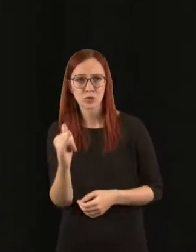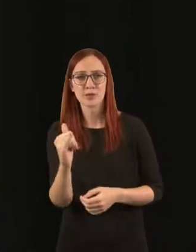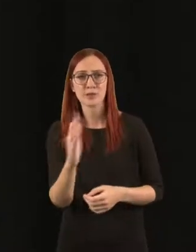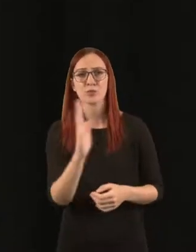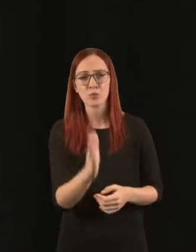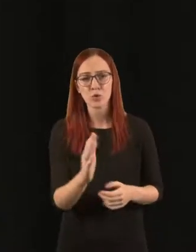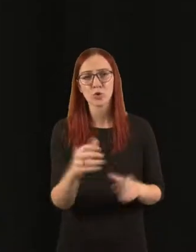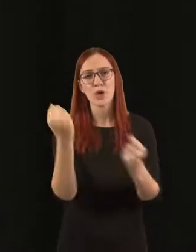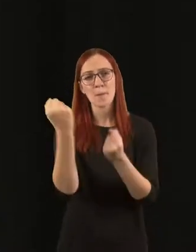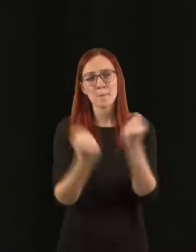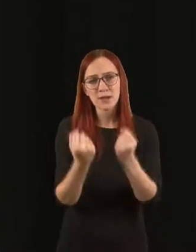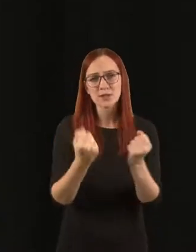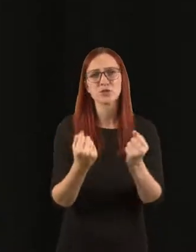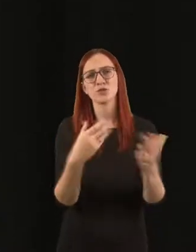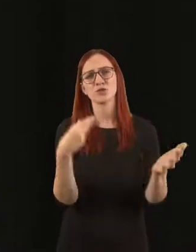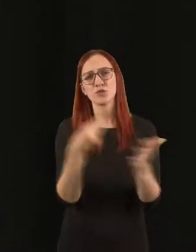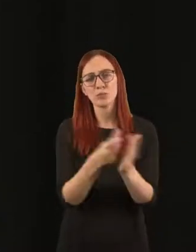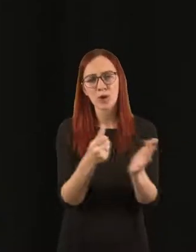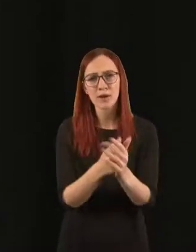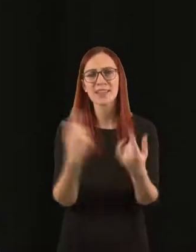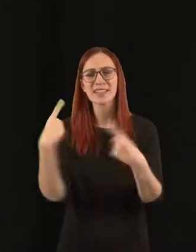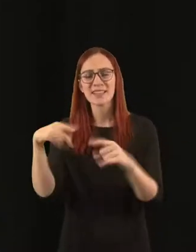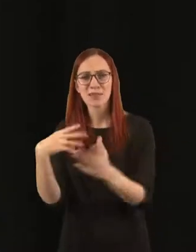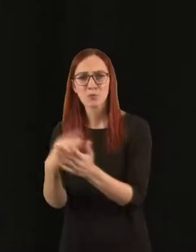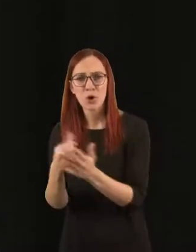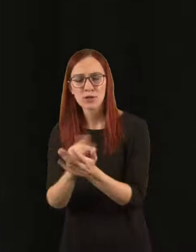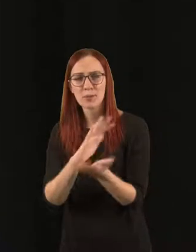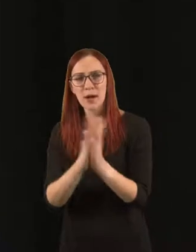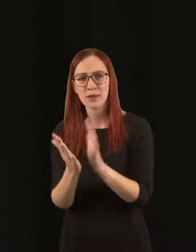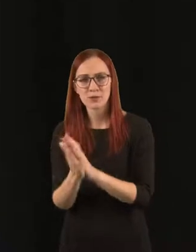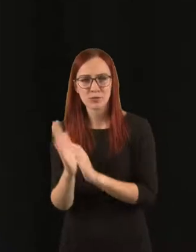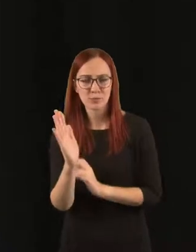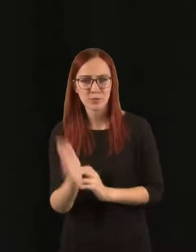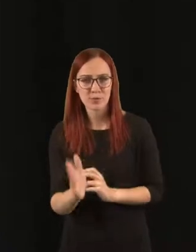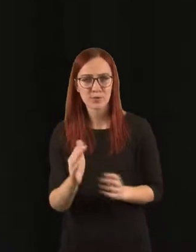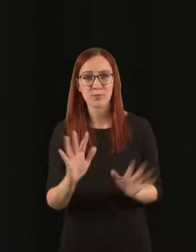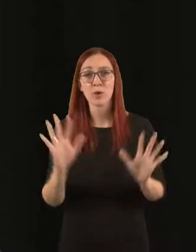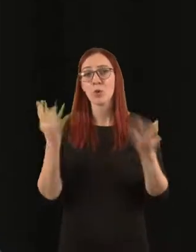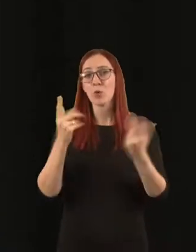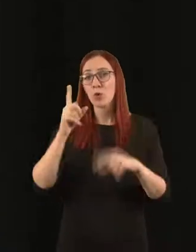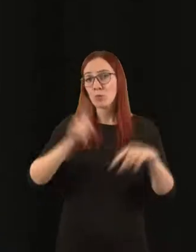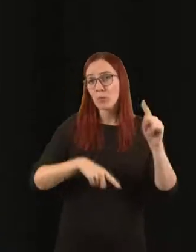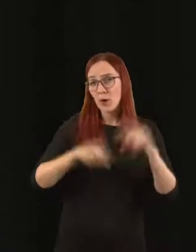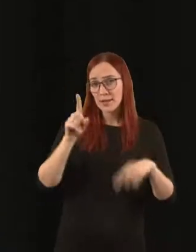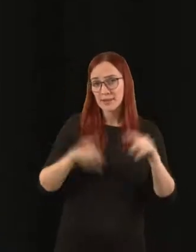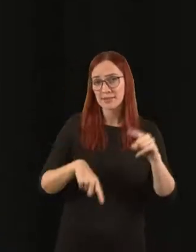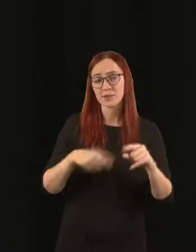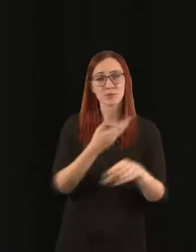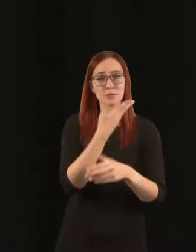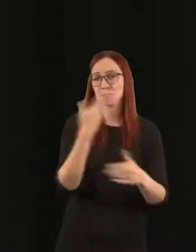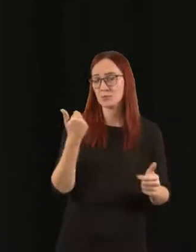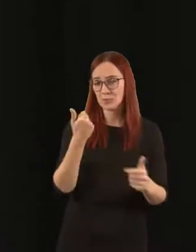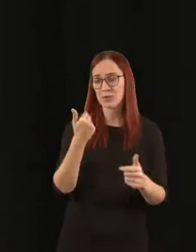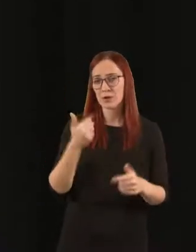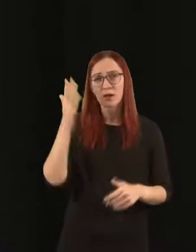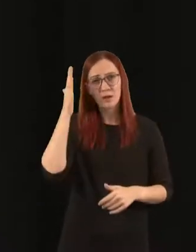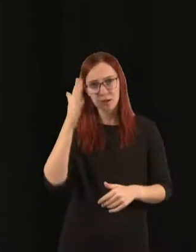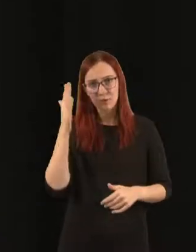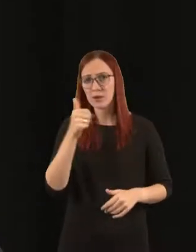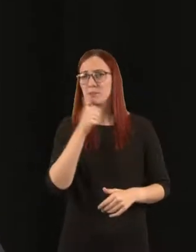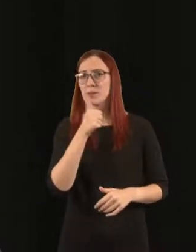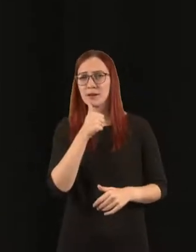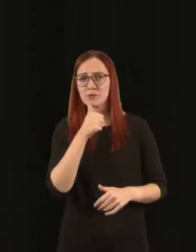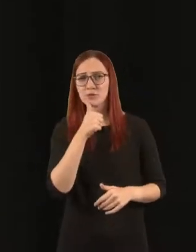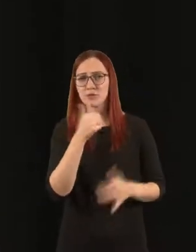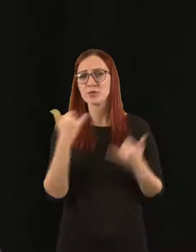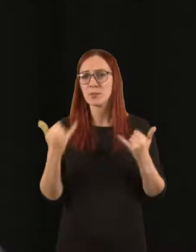very important, and the minister said that there are negotiations about the introduction of